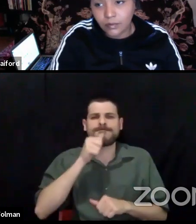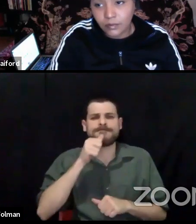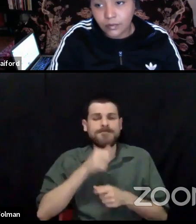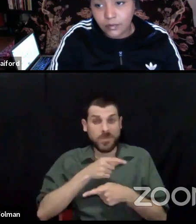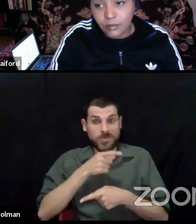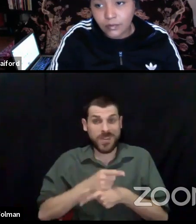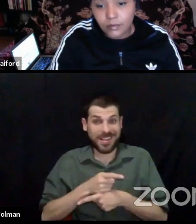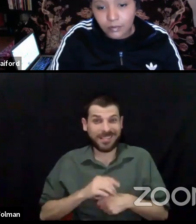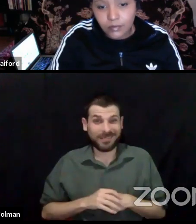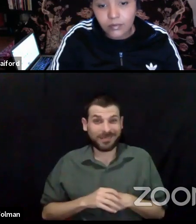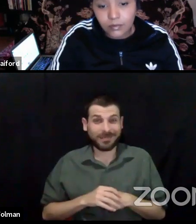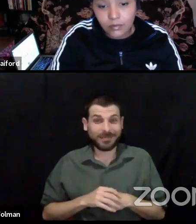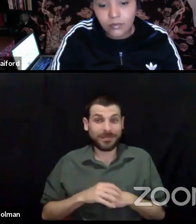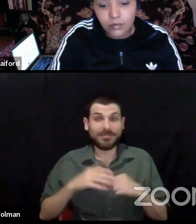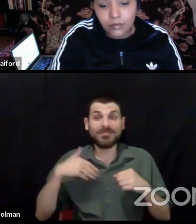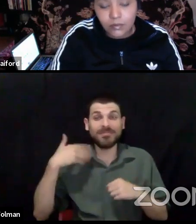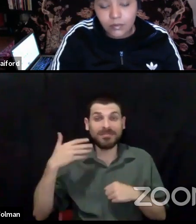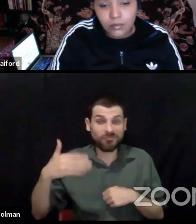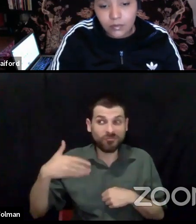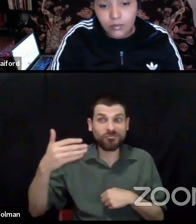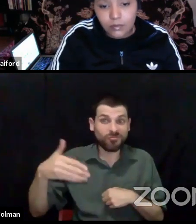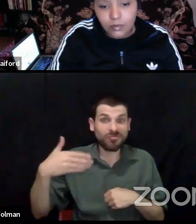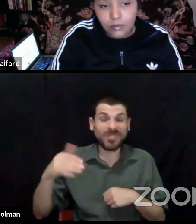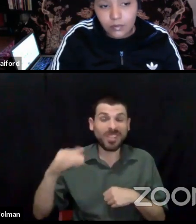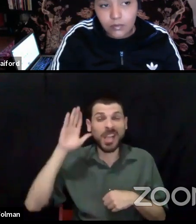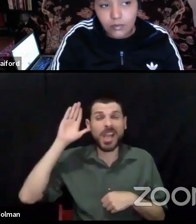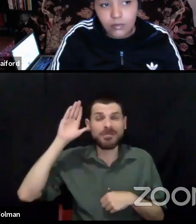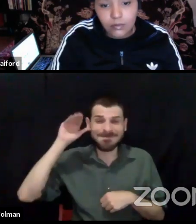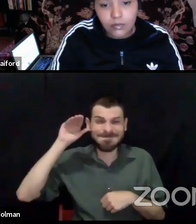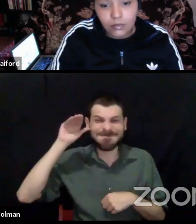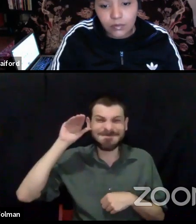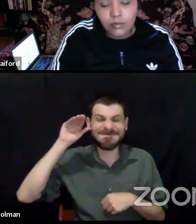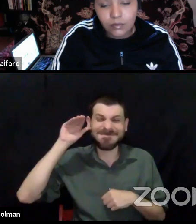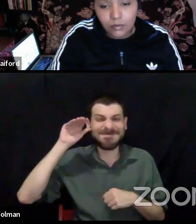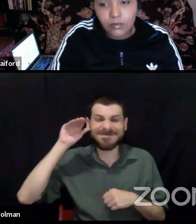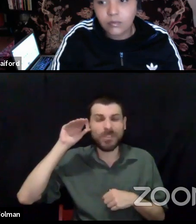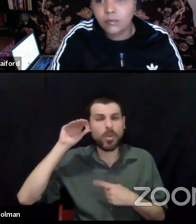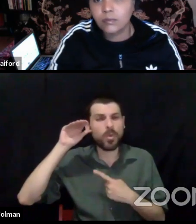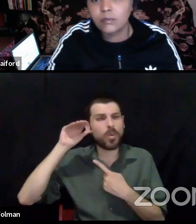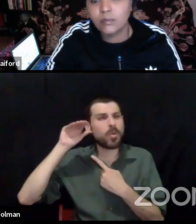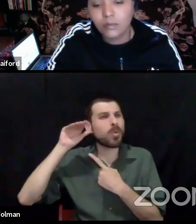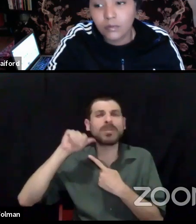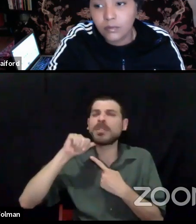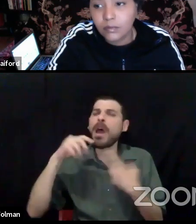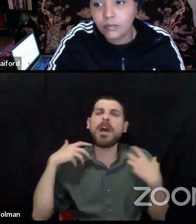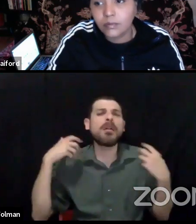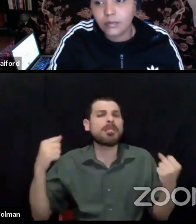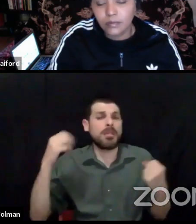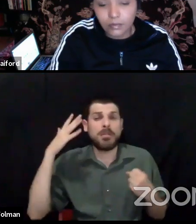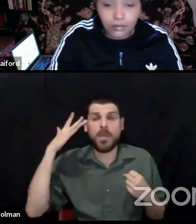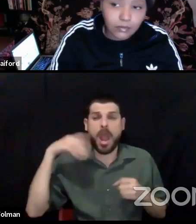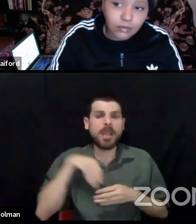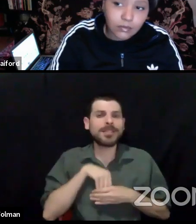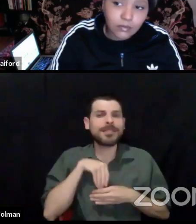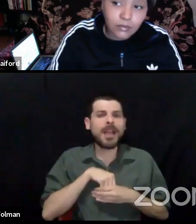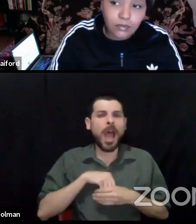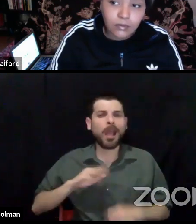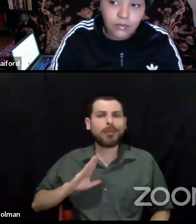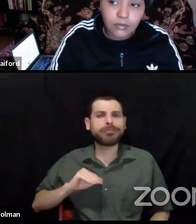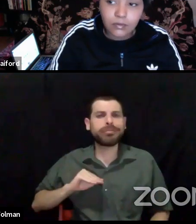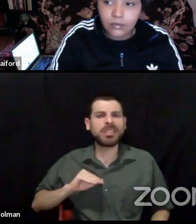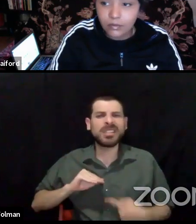But after a while, that same strength and resilience becomes toxic because it drains us of our